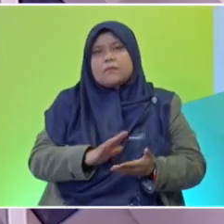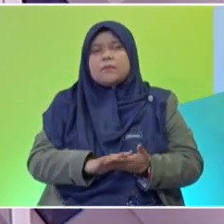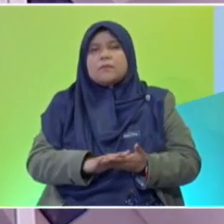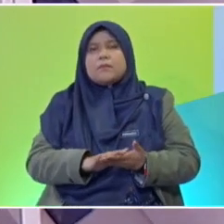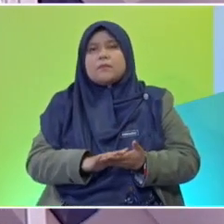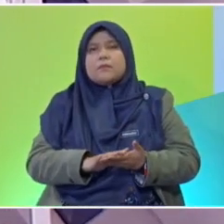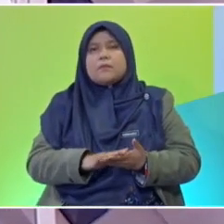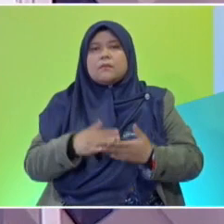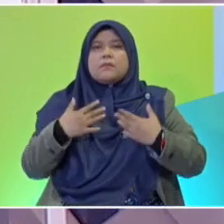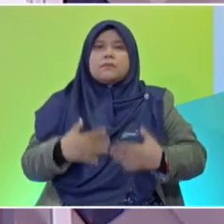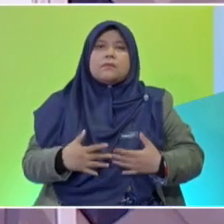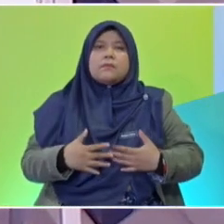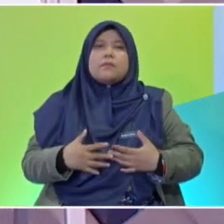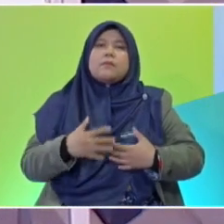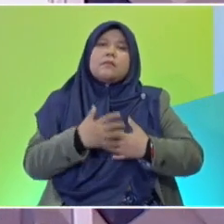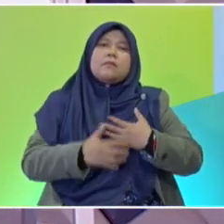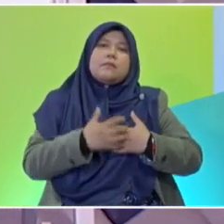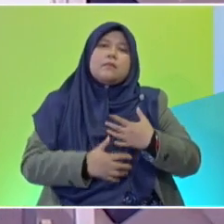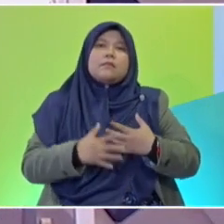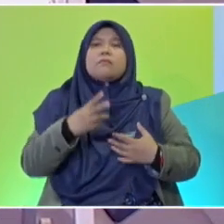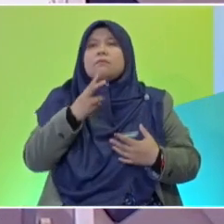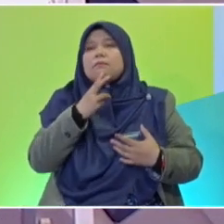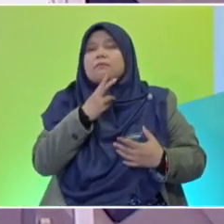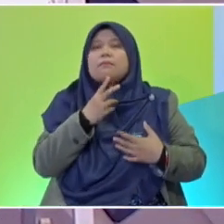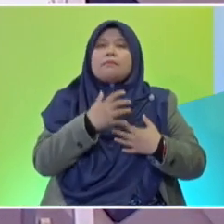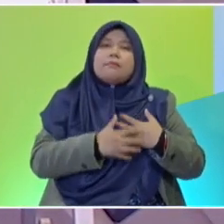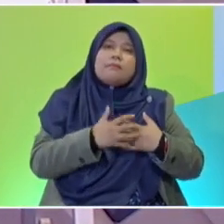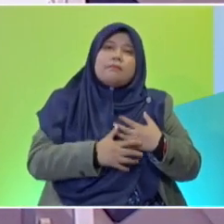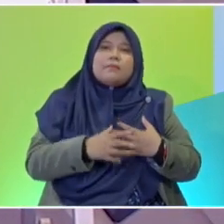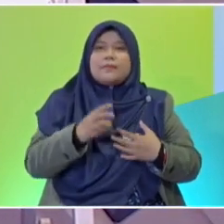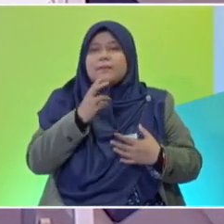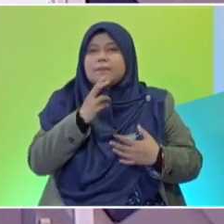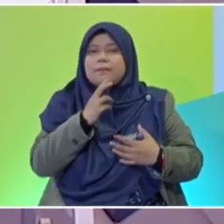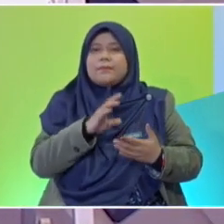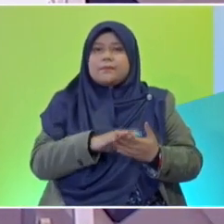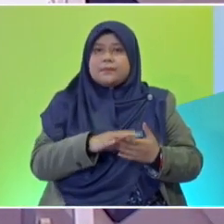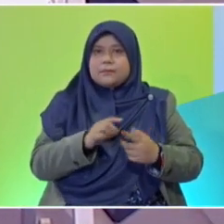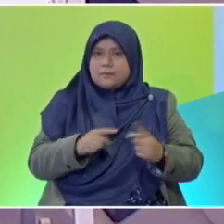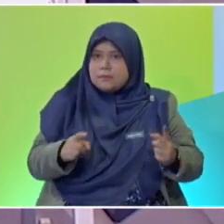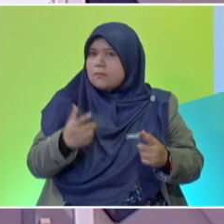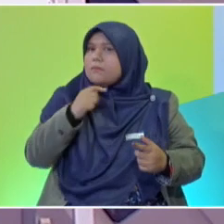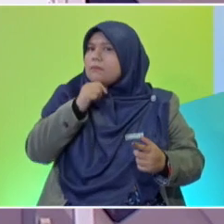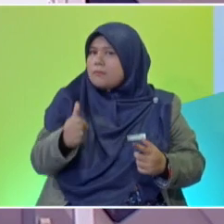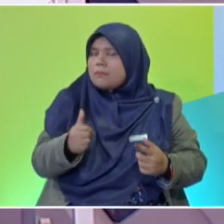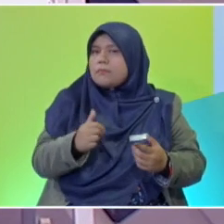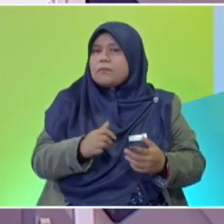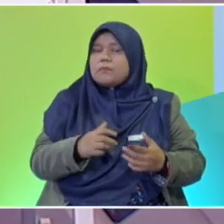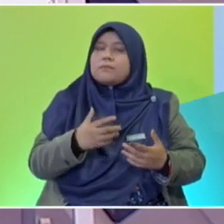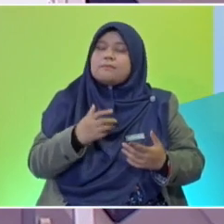in our body just like that, like a glass of water, a glass of syrup. Yeah. But it's not. It is not